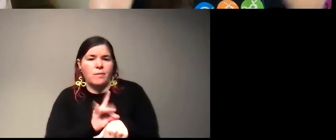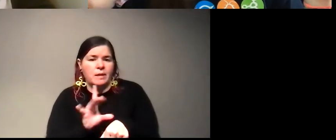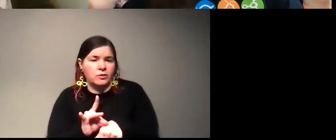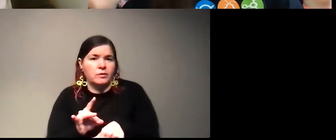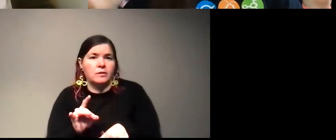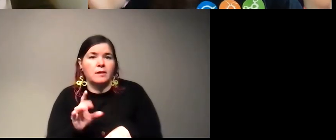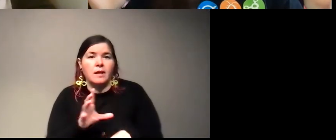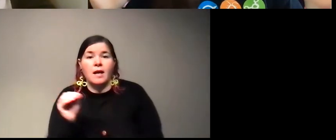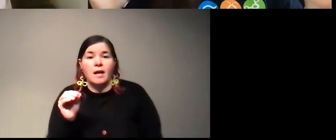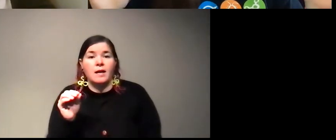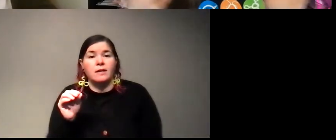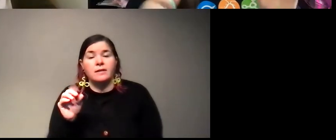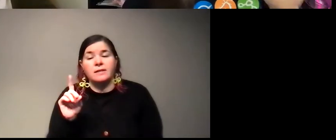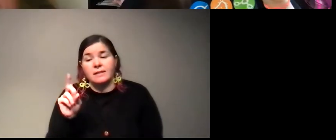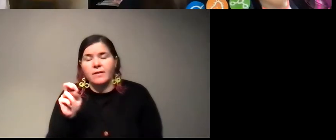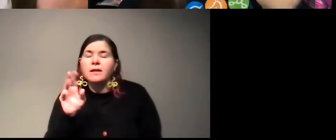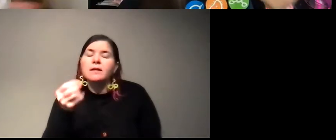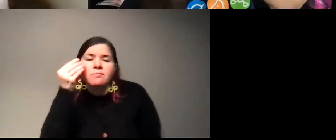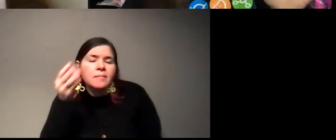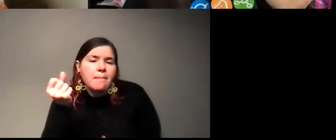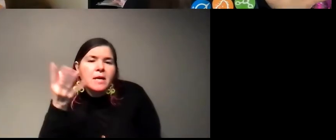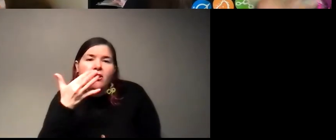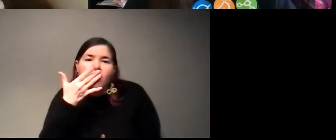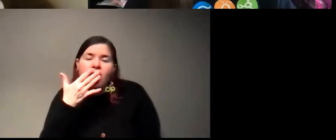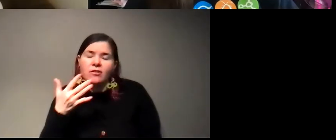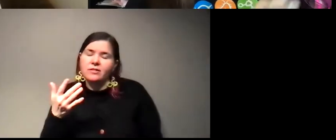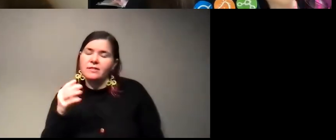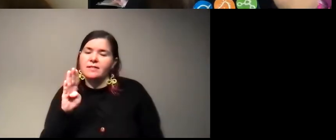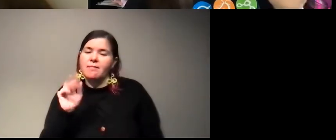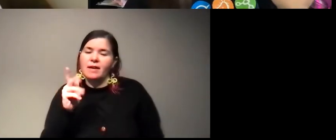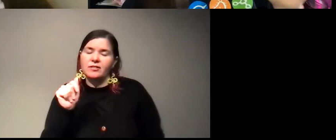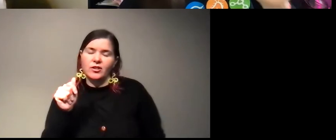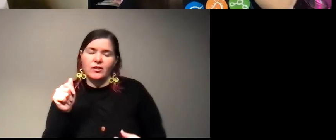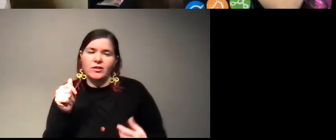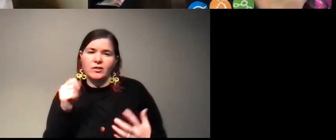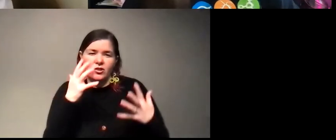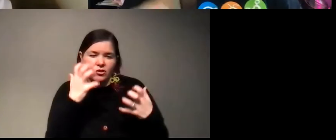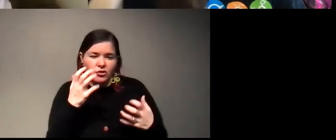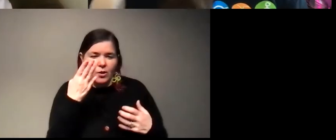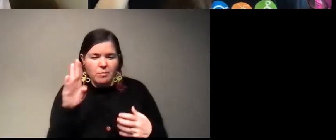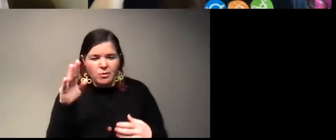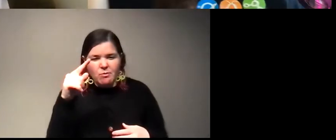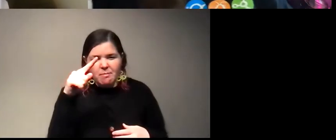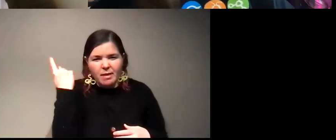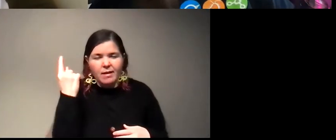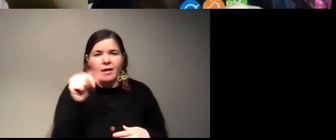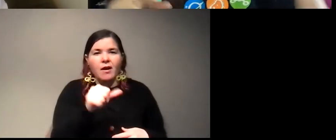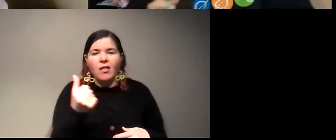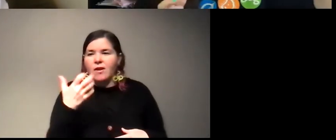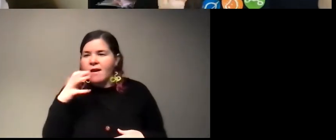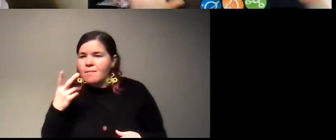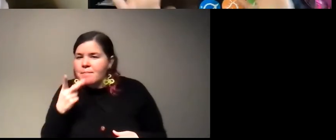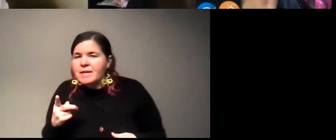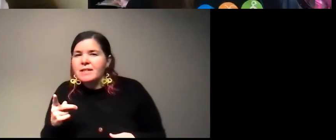Devin, lots of colors in this stuff. It was the bacteria was dark blue, black, and others were hot pink